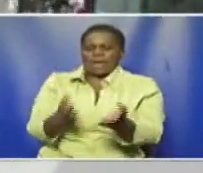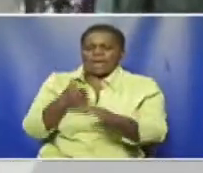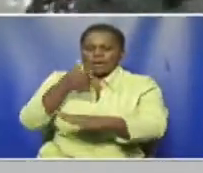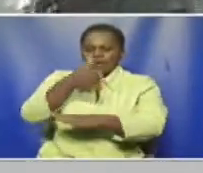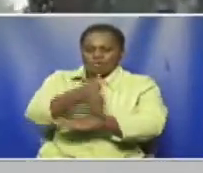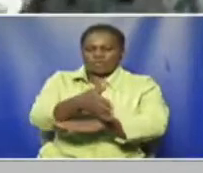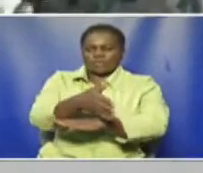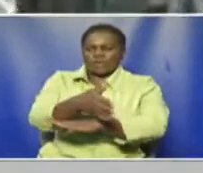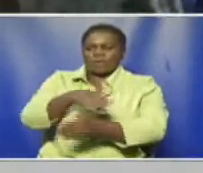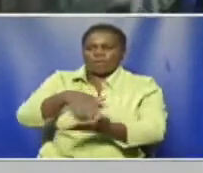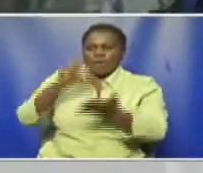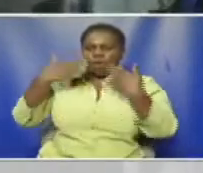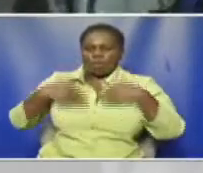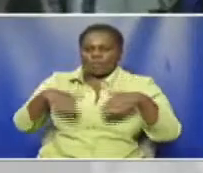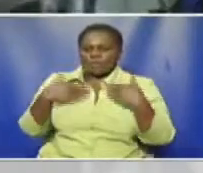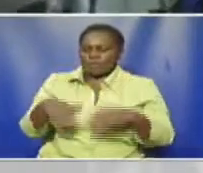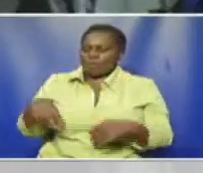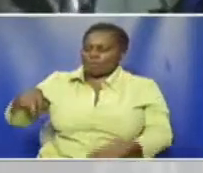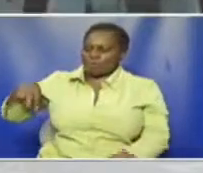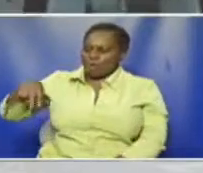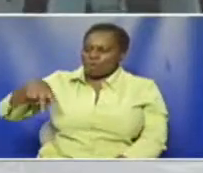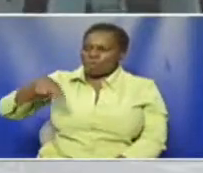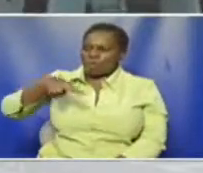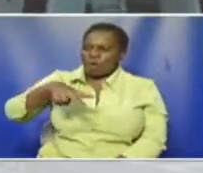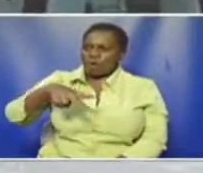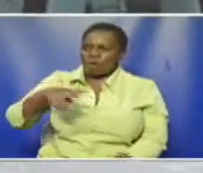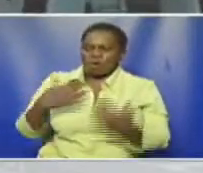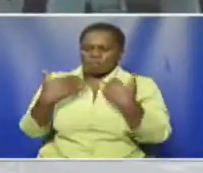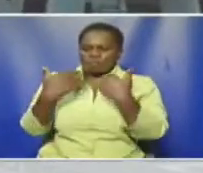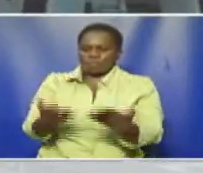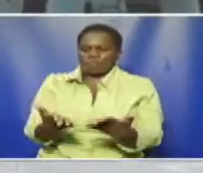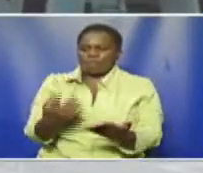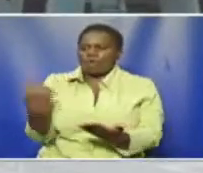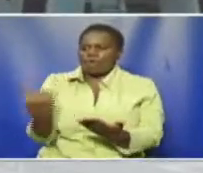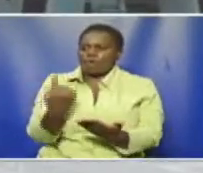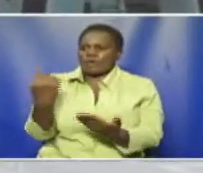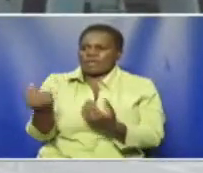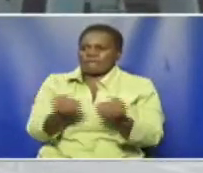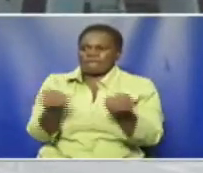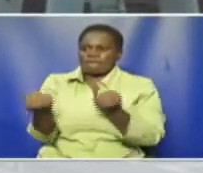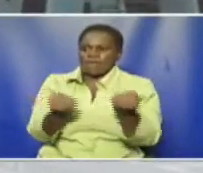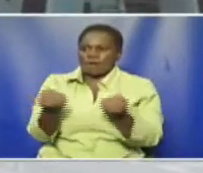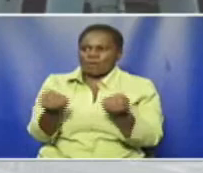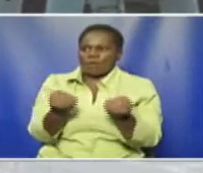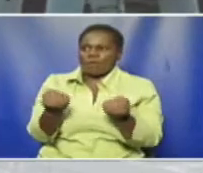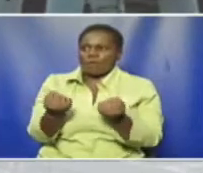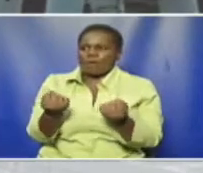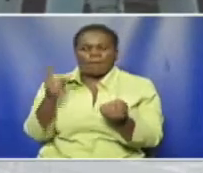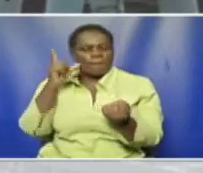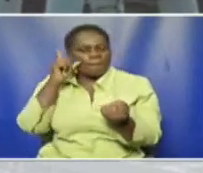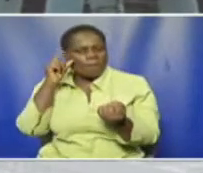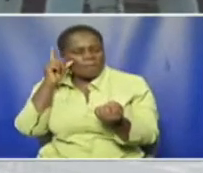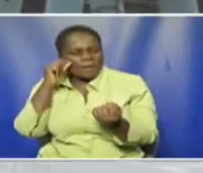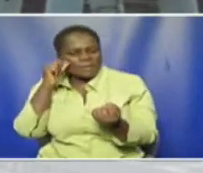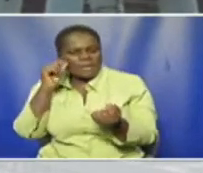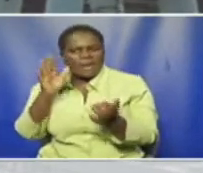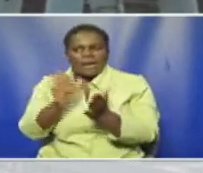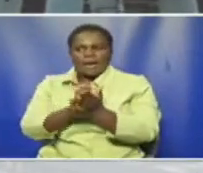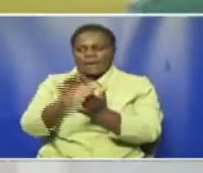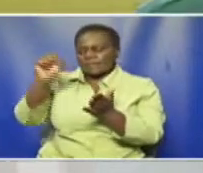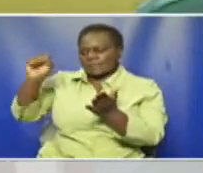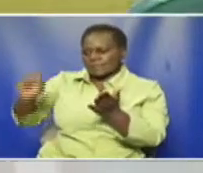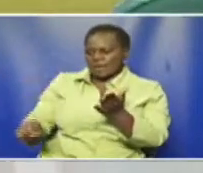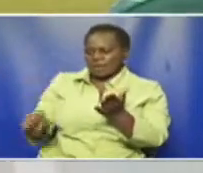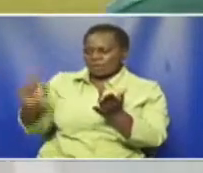by taking up most of the foot traffic, leaving the ferries to serve vehicular and cargo crossing between Mombasa Island and South